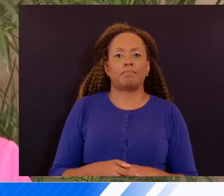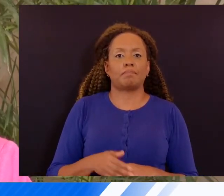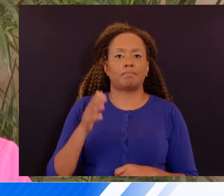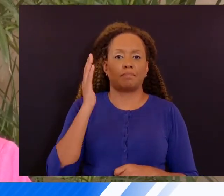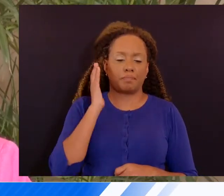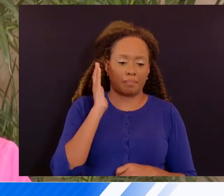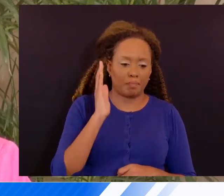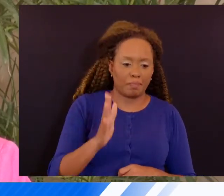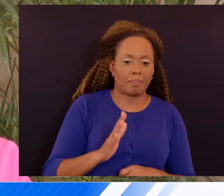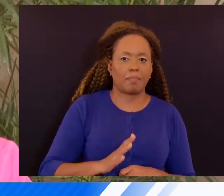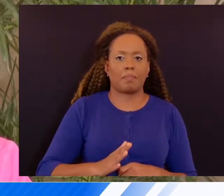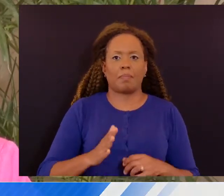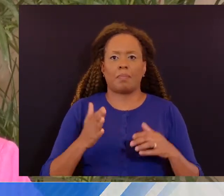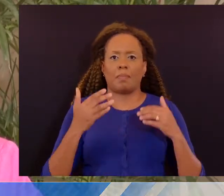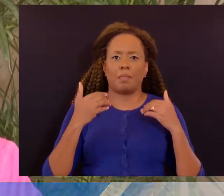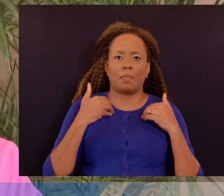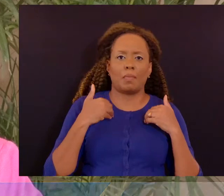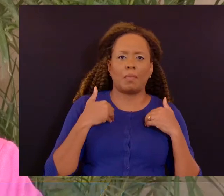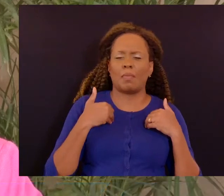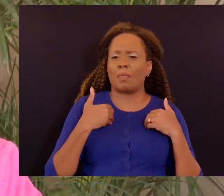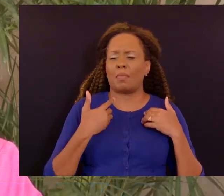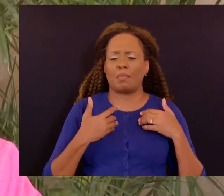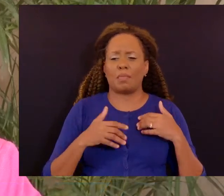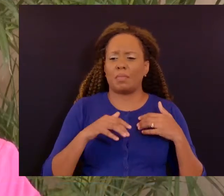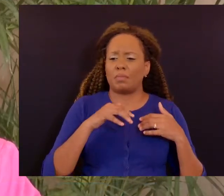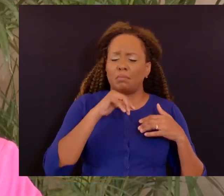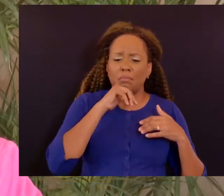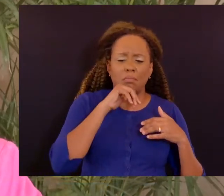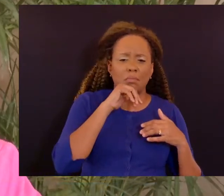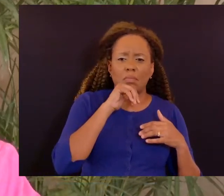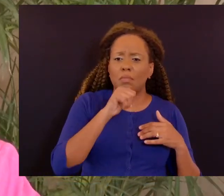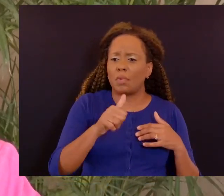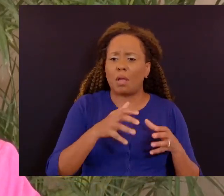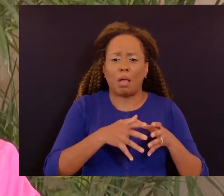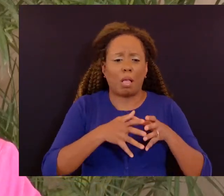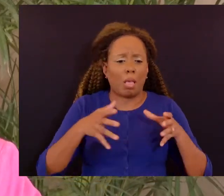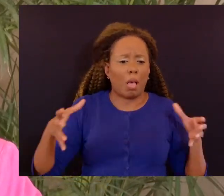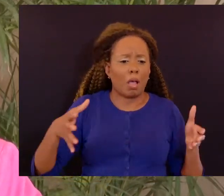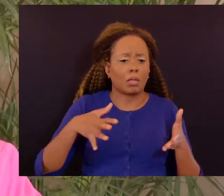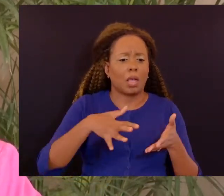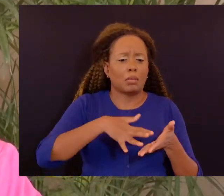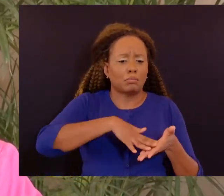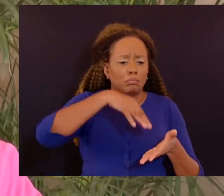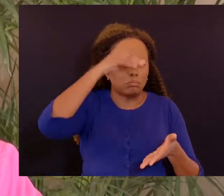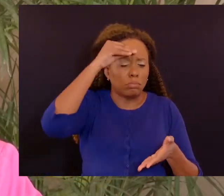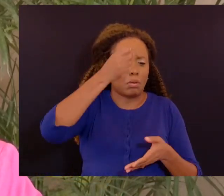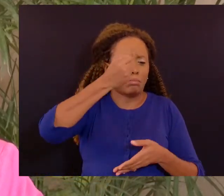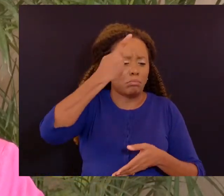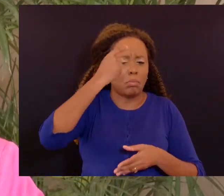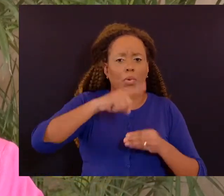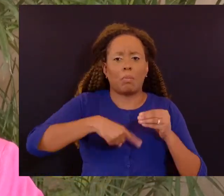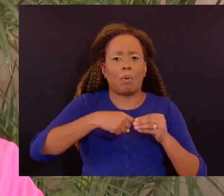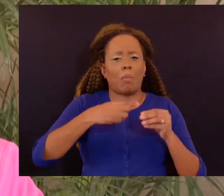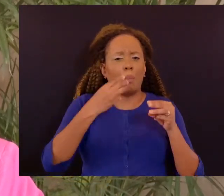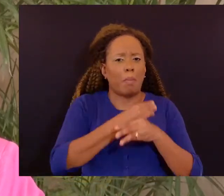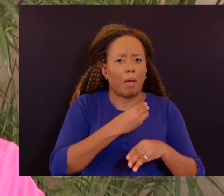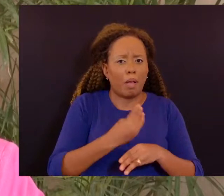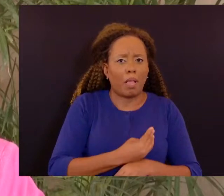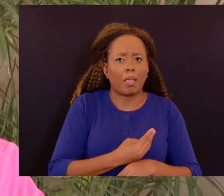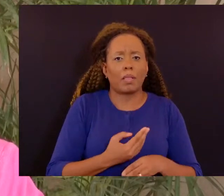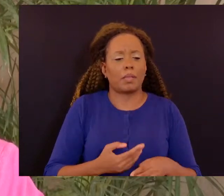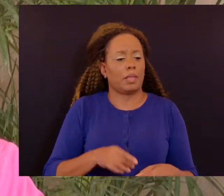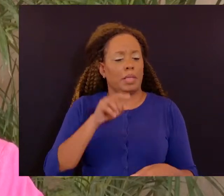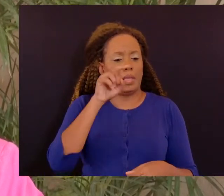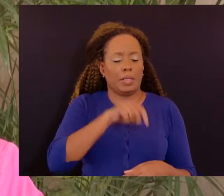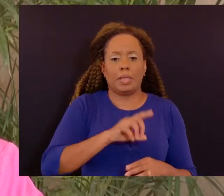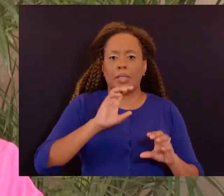secondary school with tremendous deficits, especially in terms of their mathematics development. We have to put